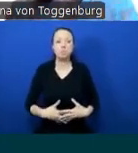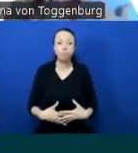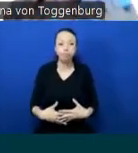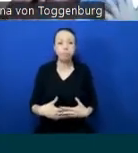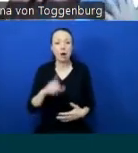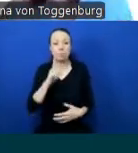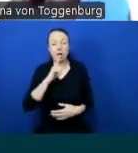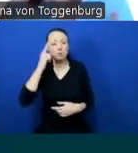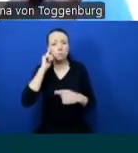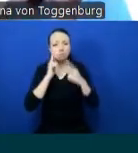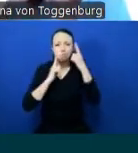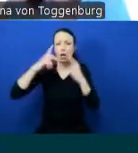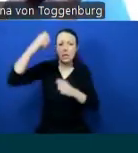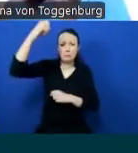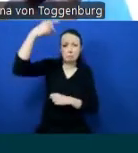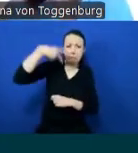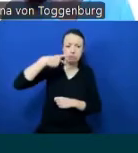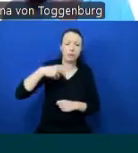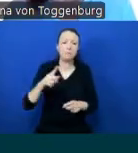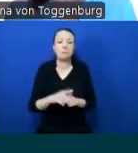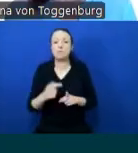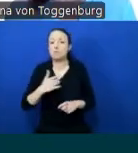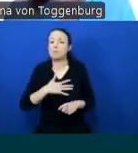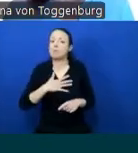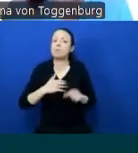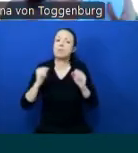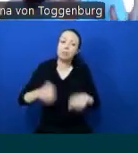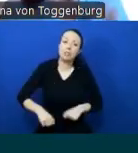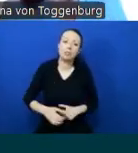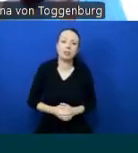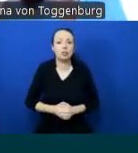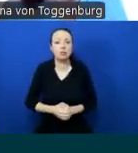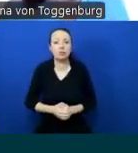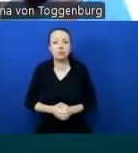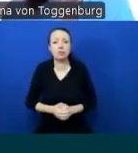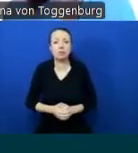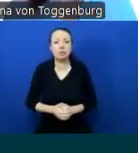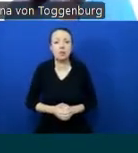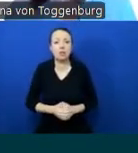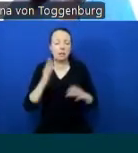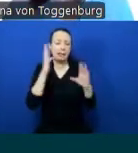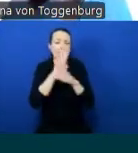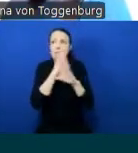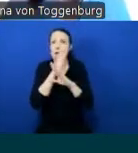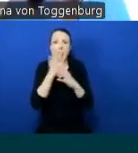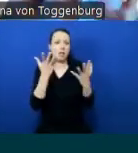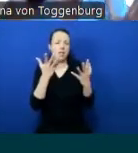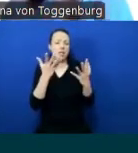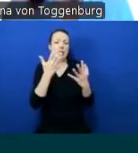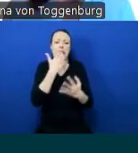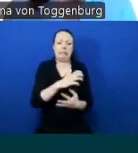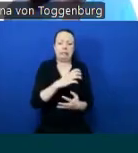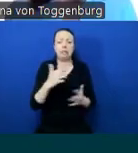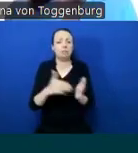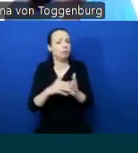the urgency and the importance. And really, we've had, I live in Basel, which is compared to some